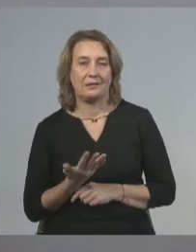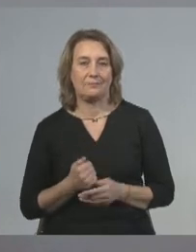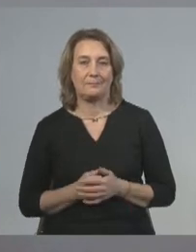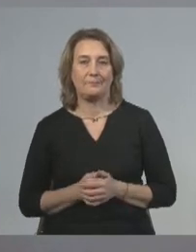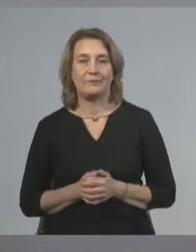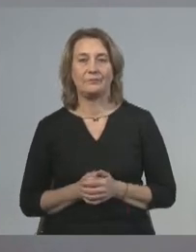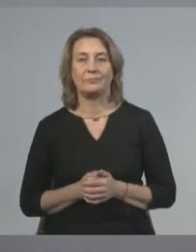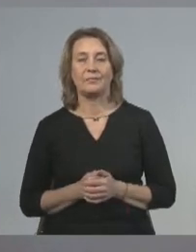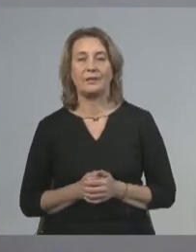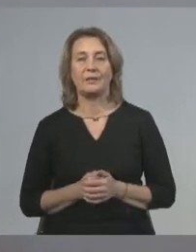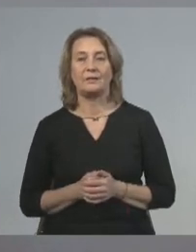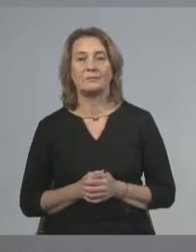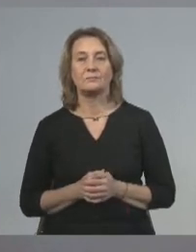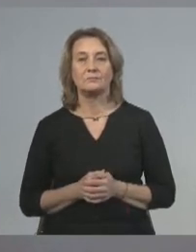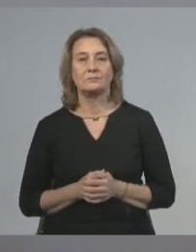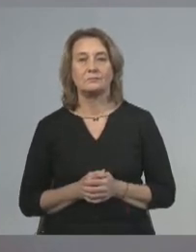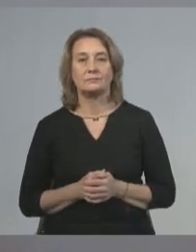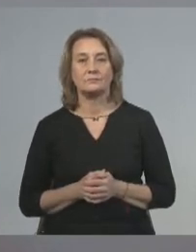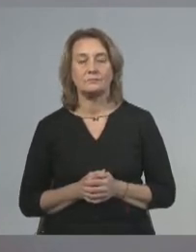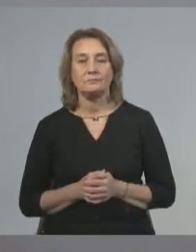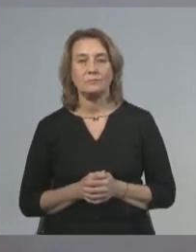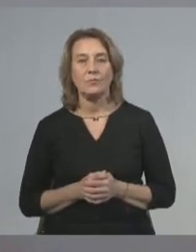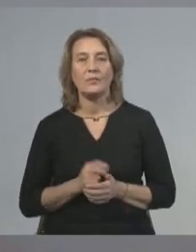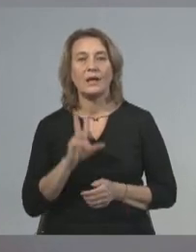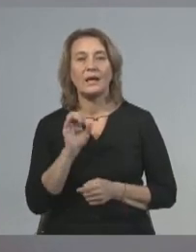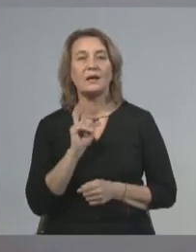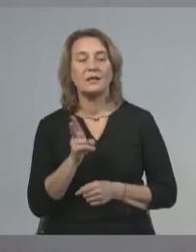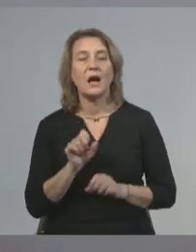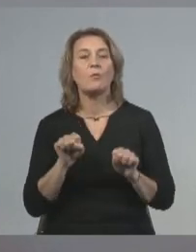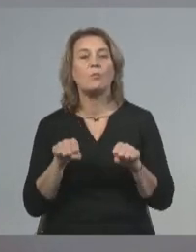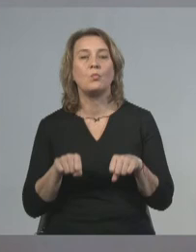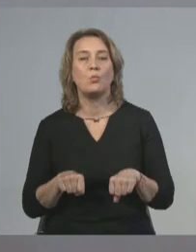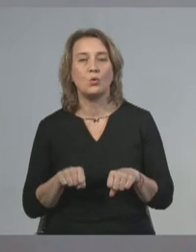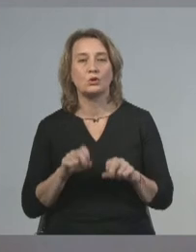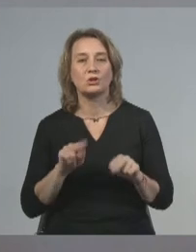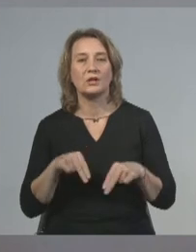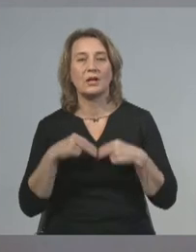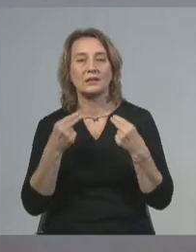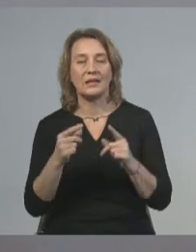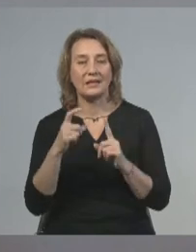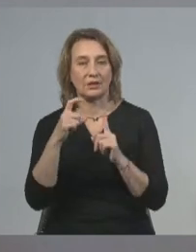to uh manage uh this issue in our societies